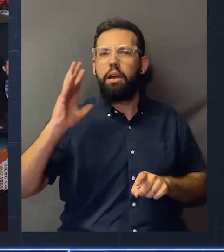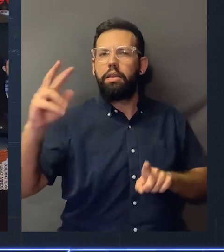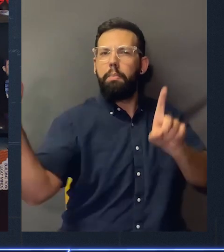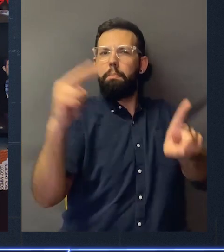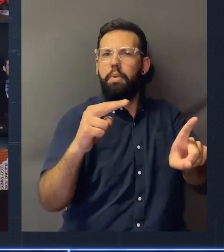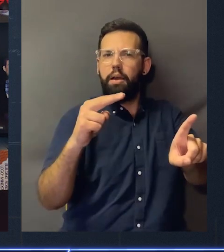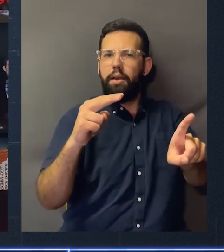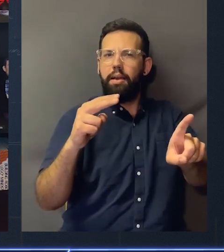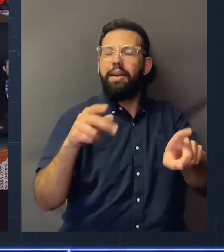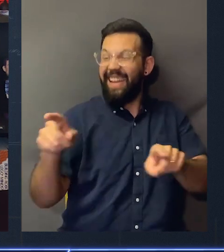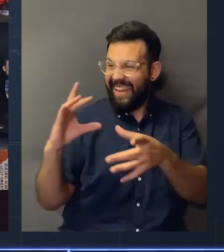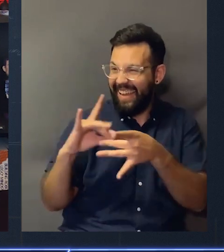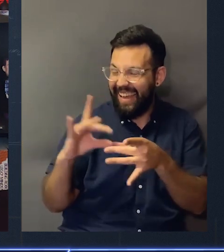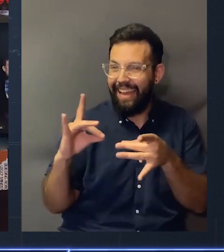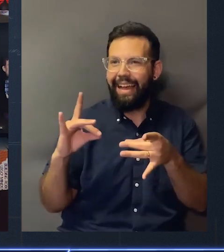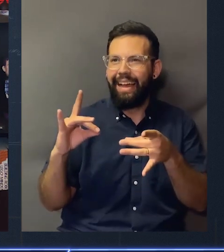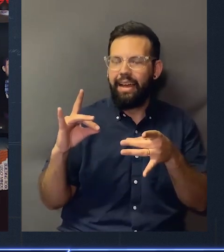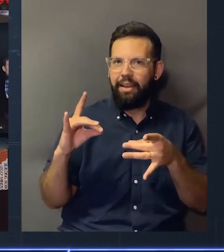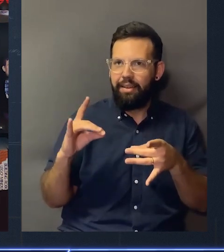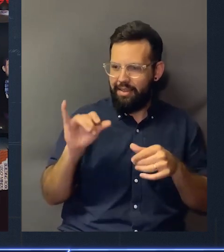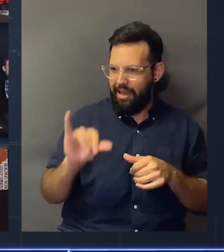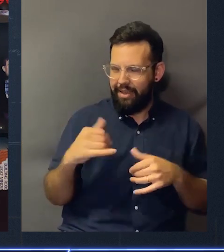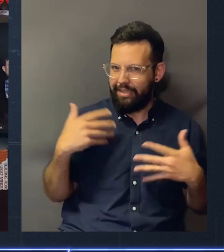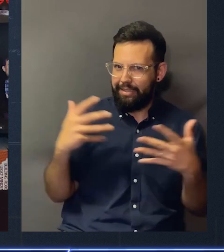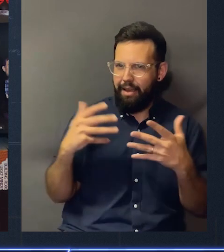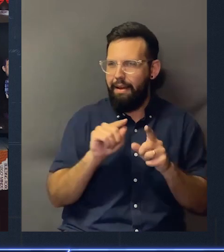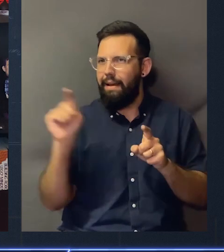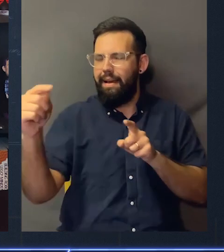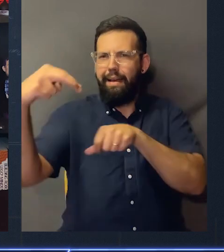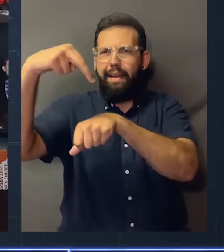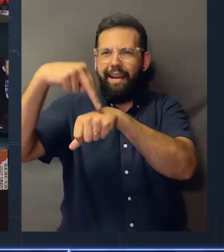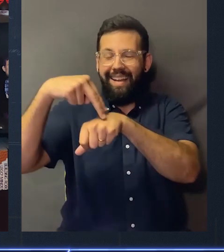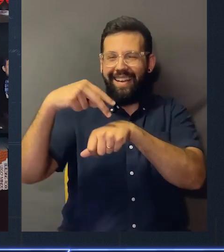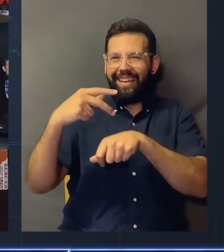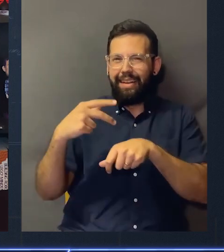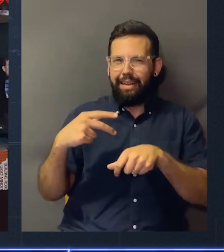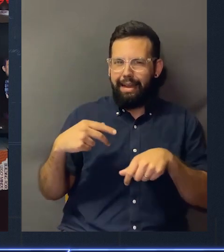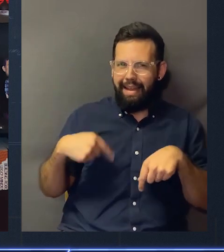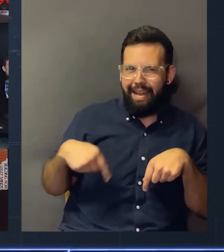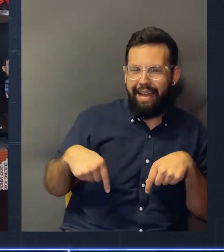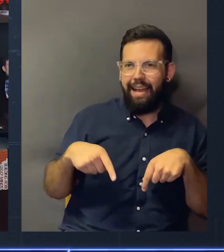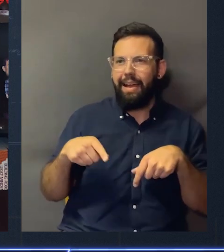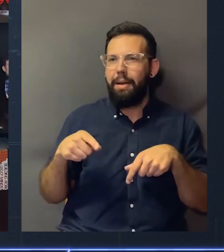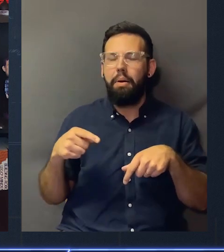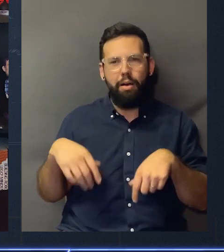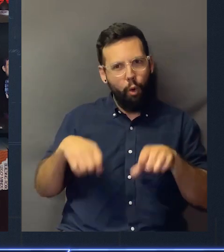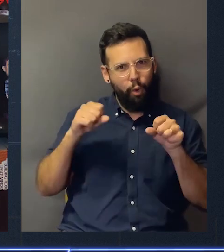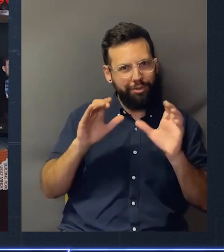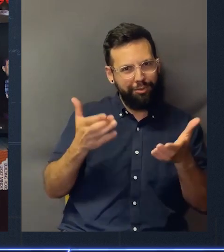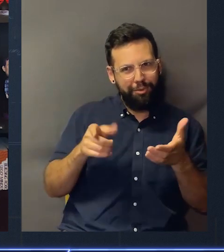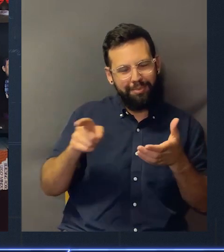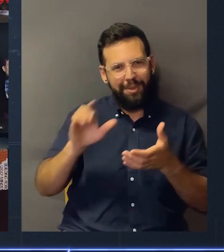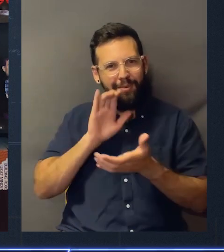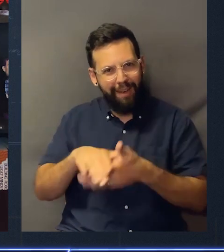I'm not super psyched about this, but Carmen and I are the host in the group, so I've got to go along, and everybody says, yeah, let's go. This is